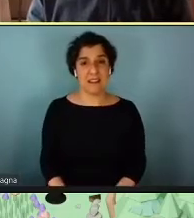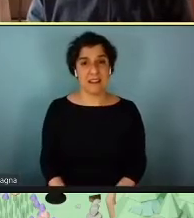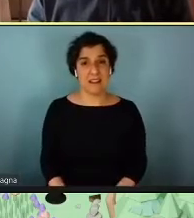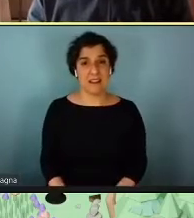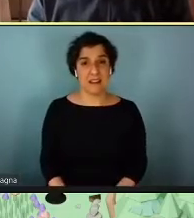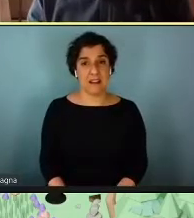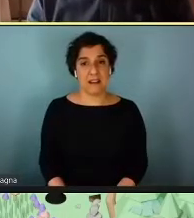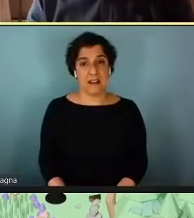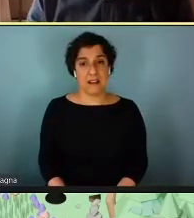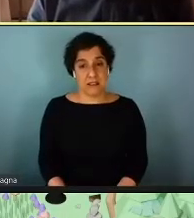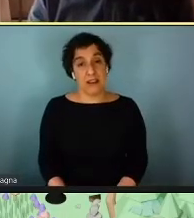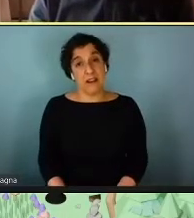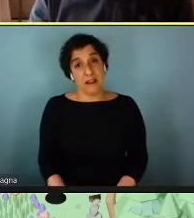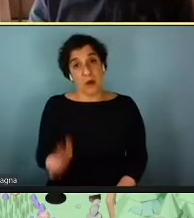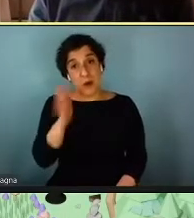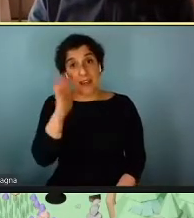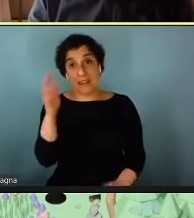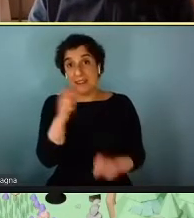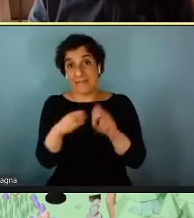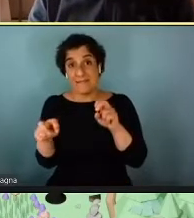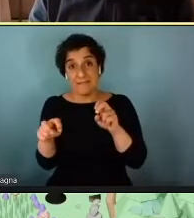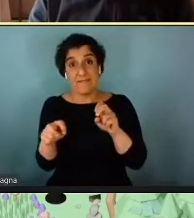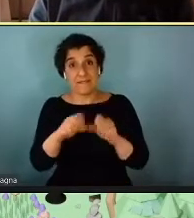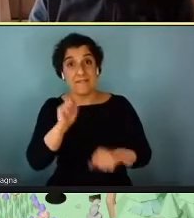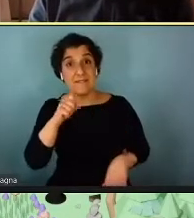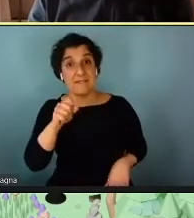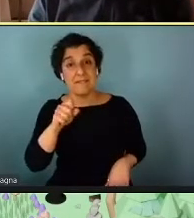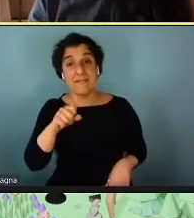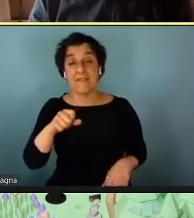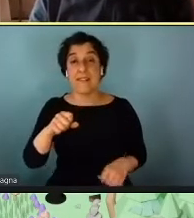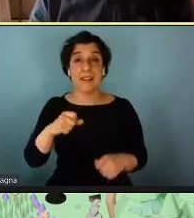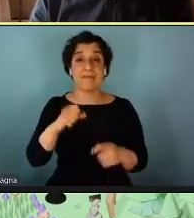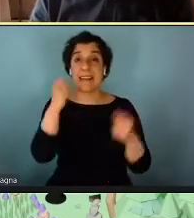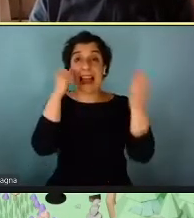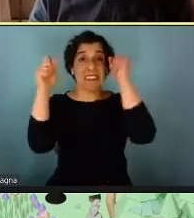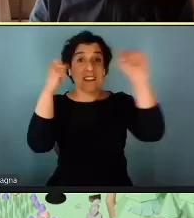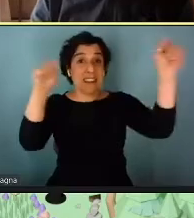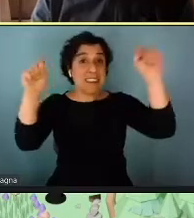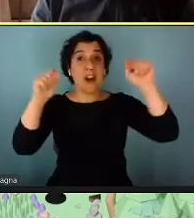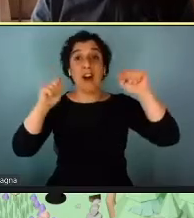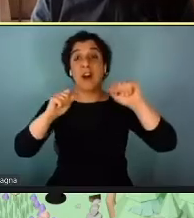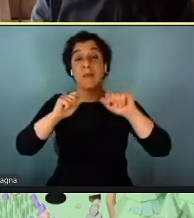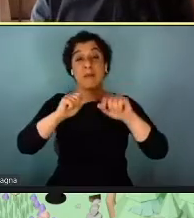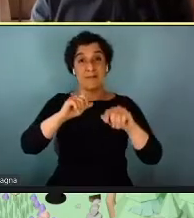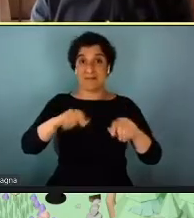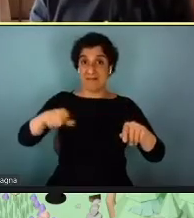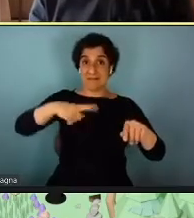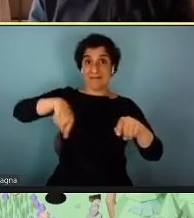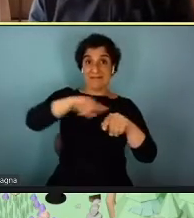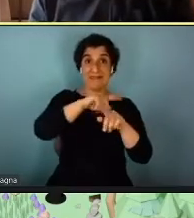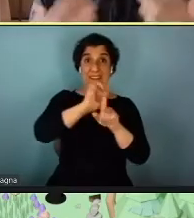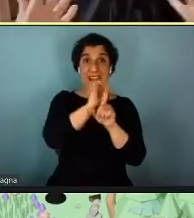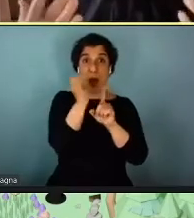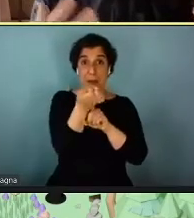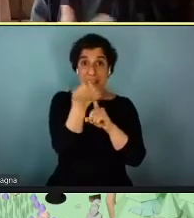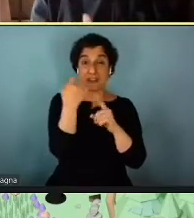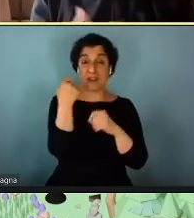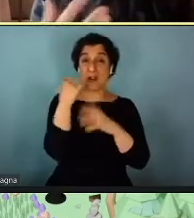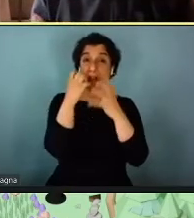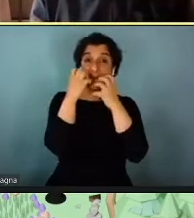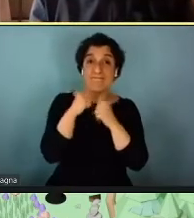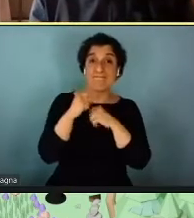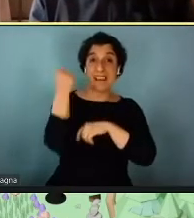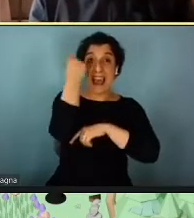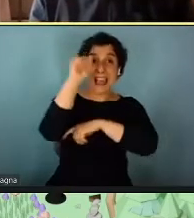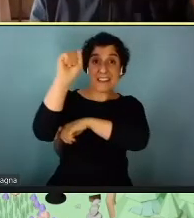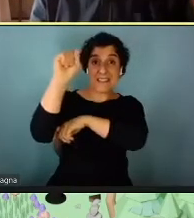it's going to be tough, and I think the activism, the environmental activism, is going to, it needs, in my case, it has